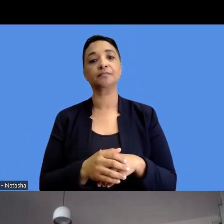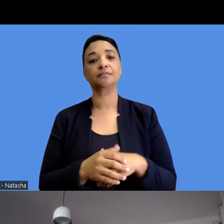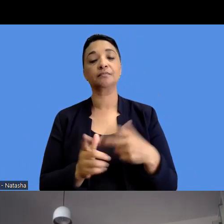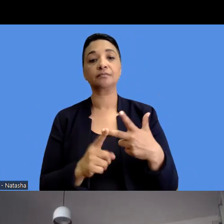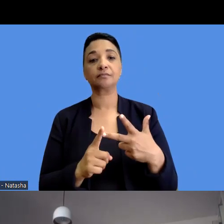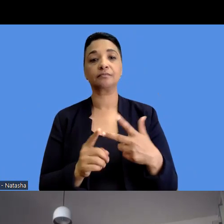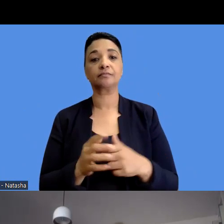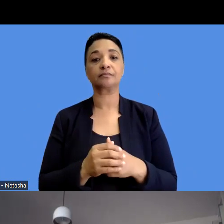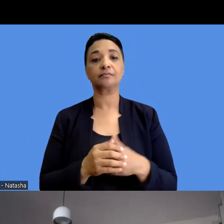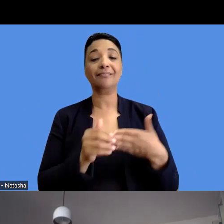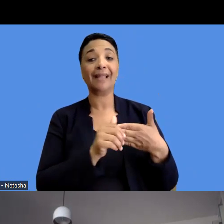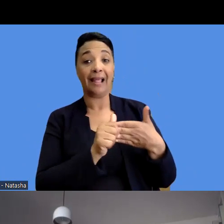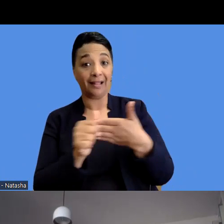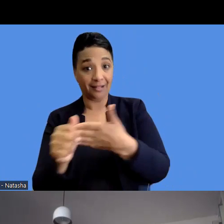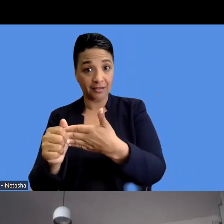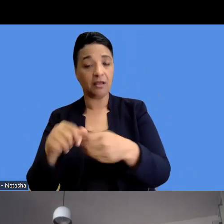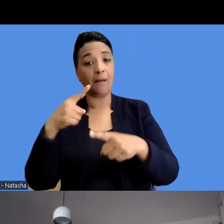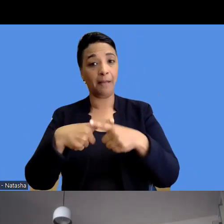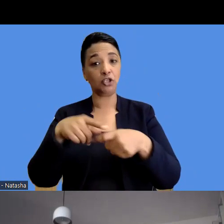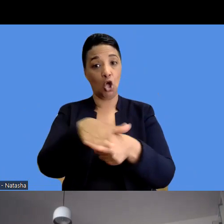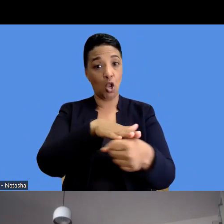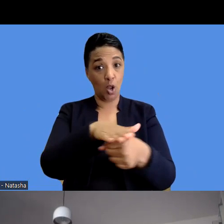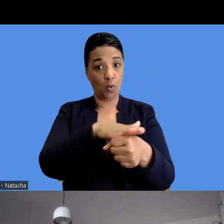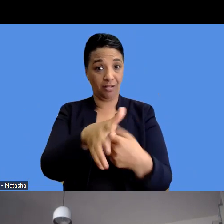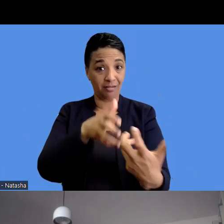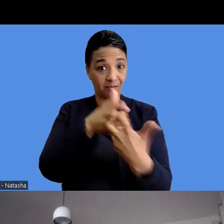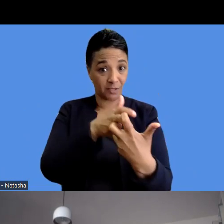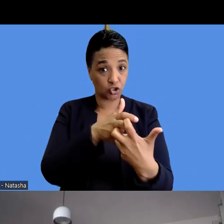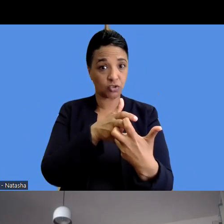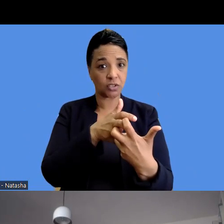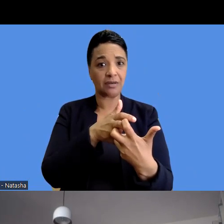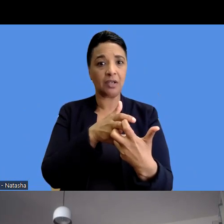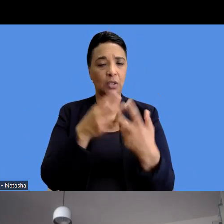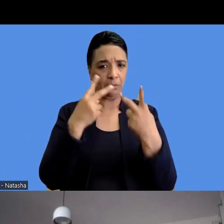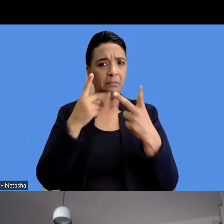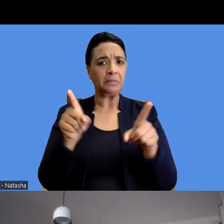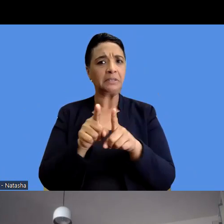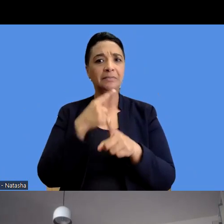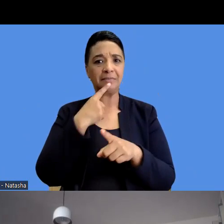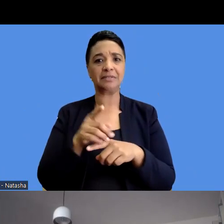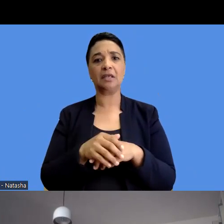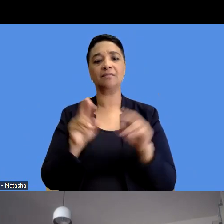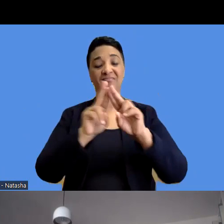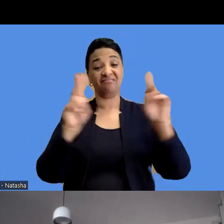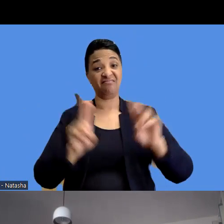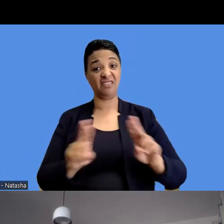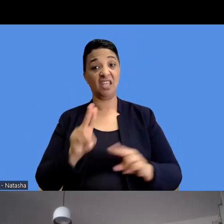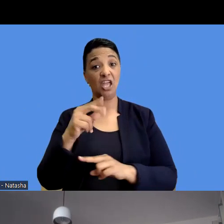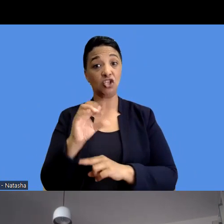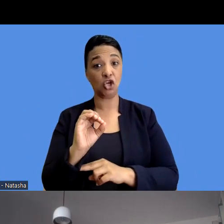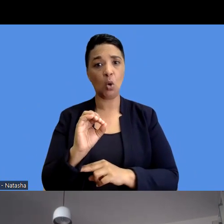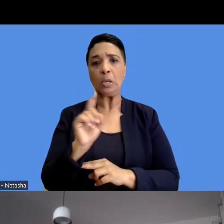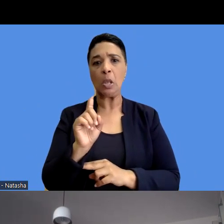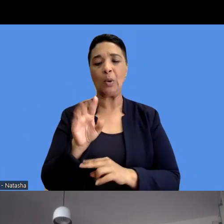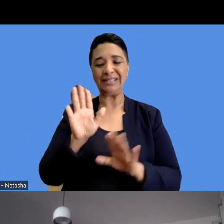leadership and localization, we would often see, as was mentioned already, NGOs really carrying the